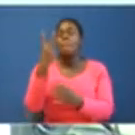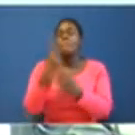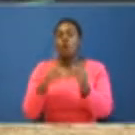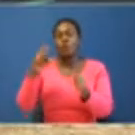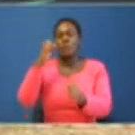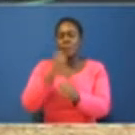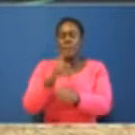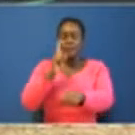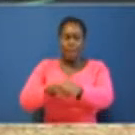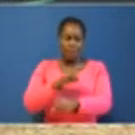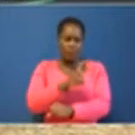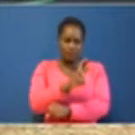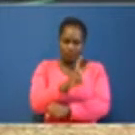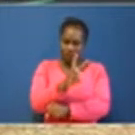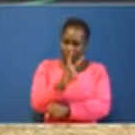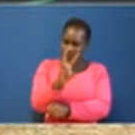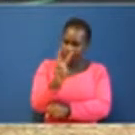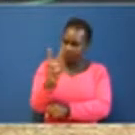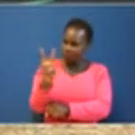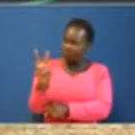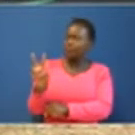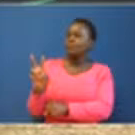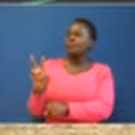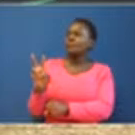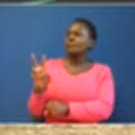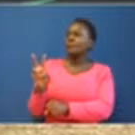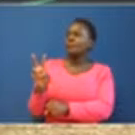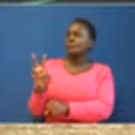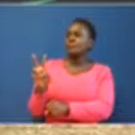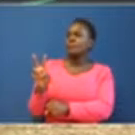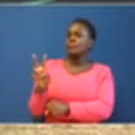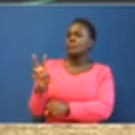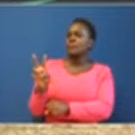so when you assess and